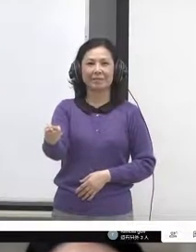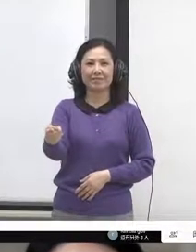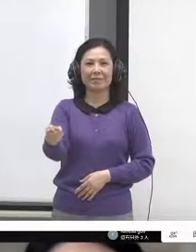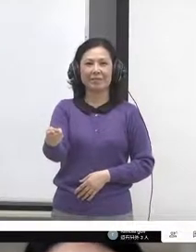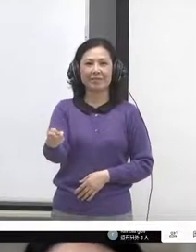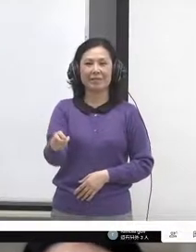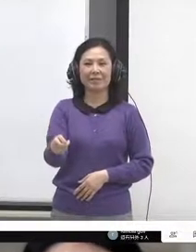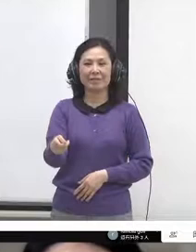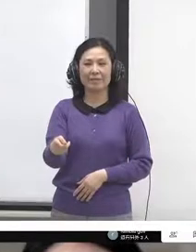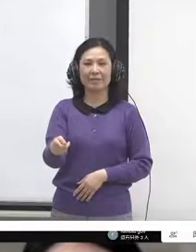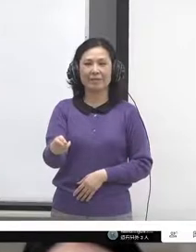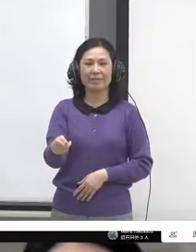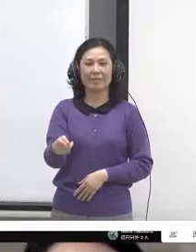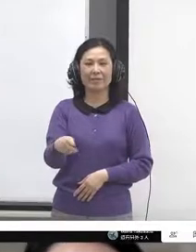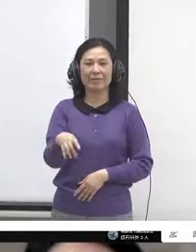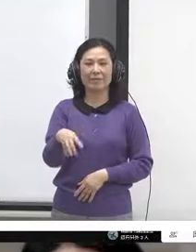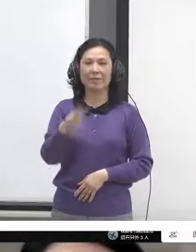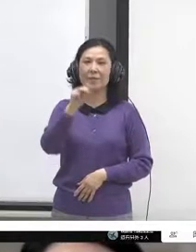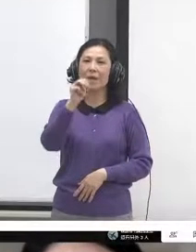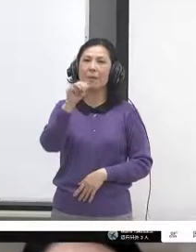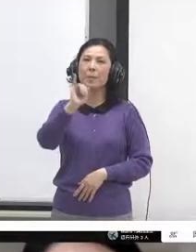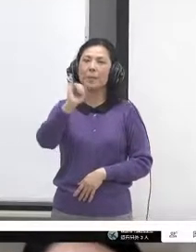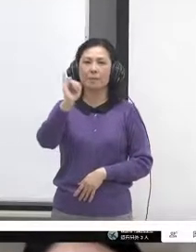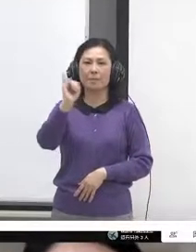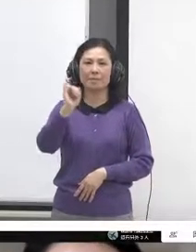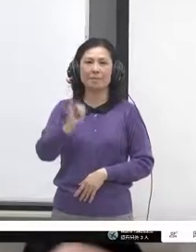Mami. Can you share the slide?